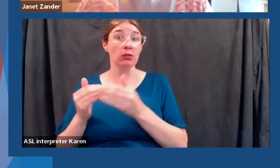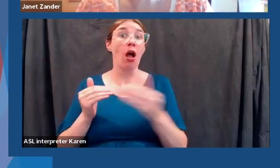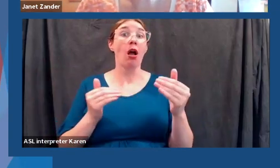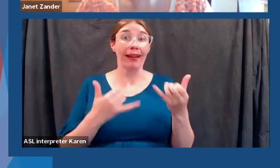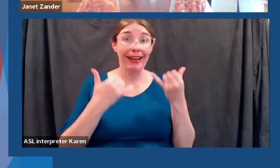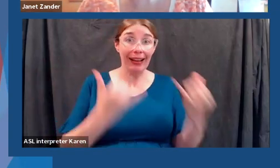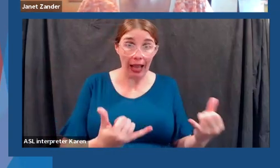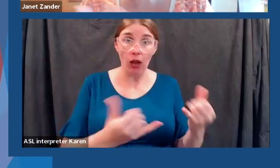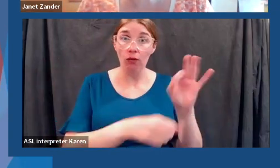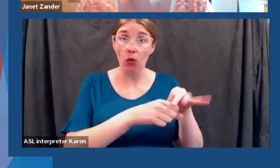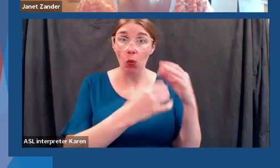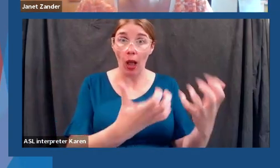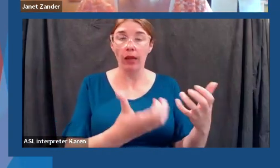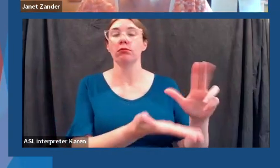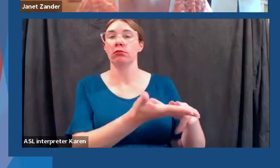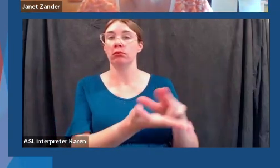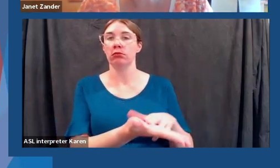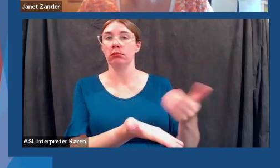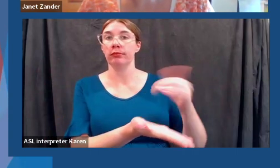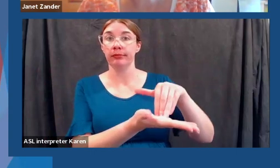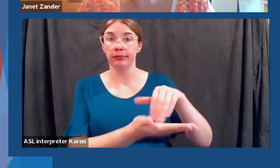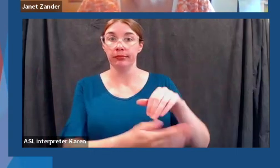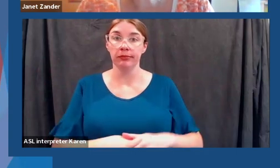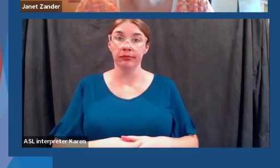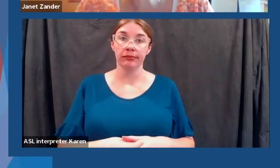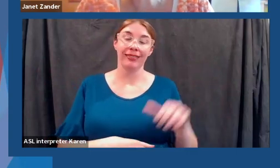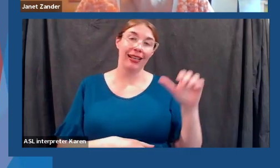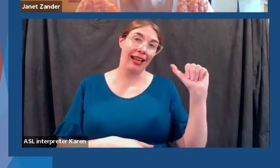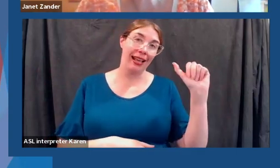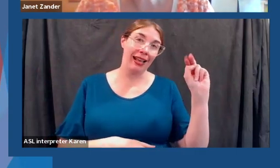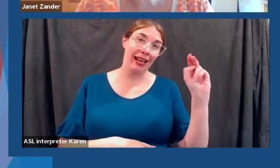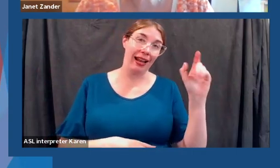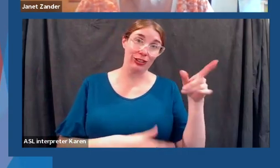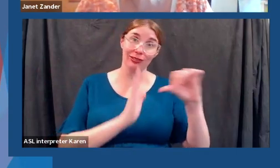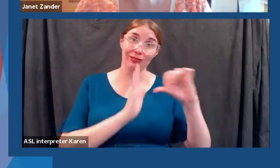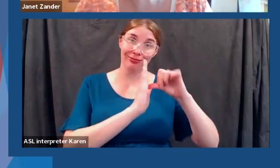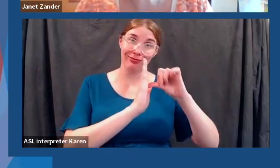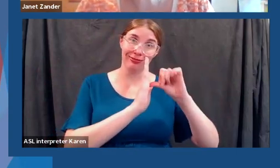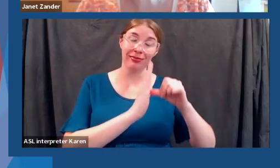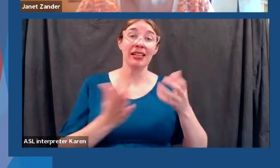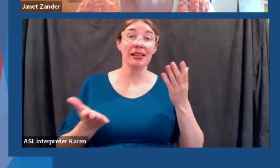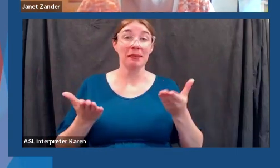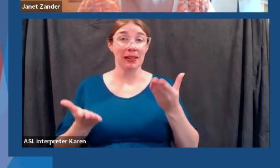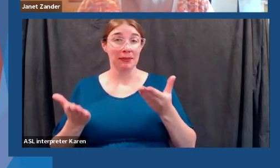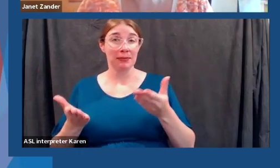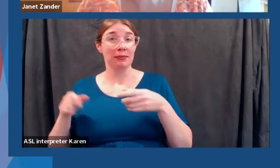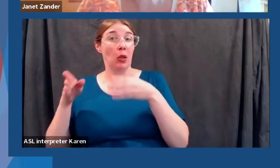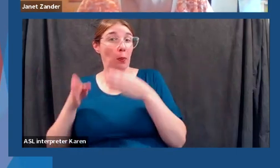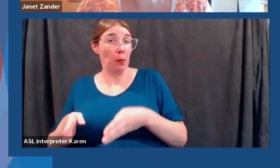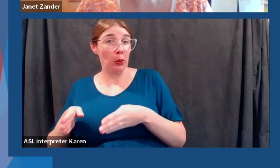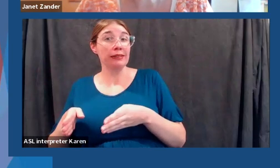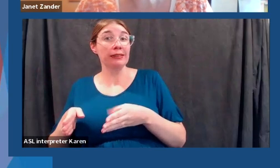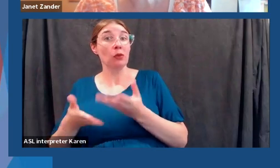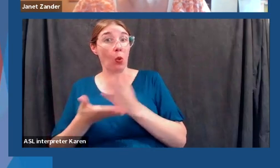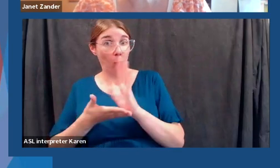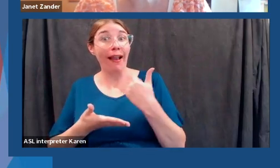vote. And then, as Anna has been pointing out, maybe somebody had that right to vote removed under a guardianship